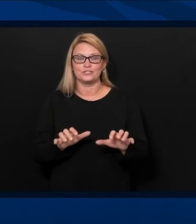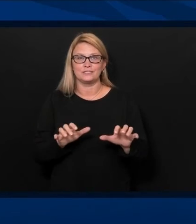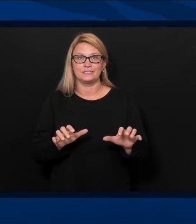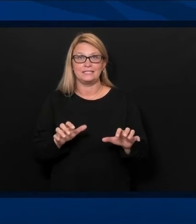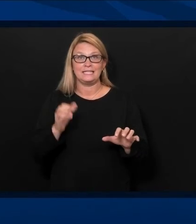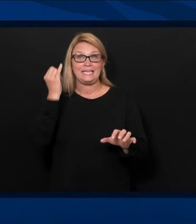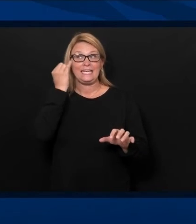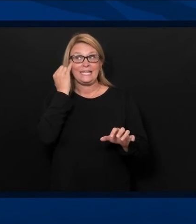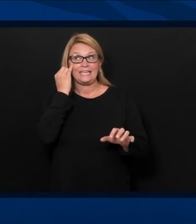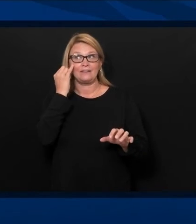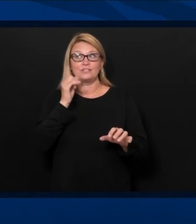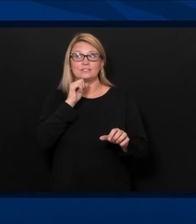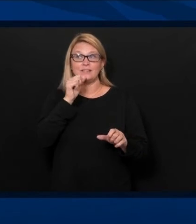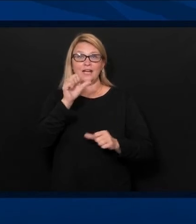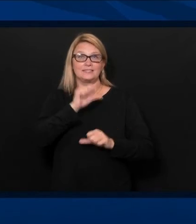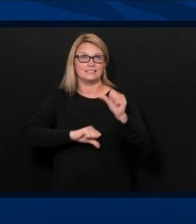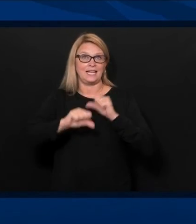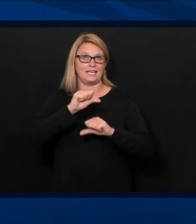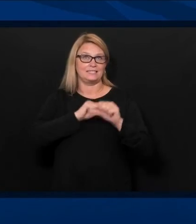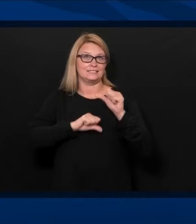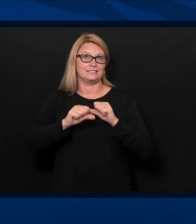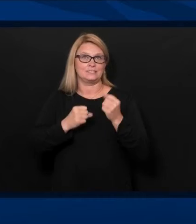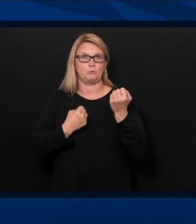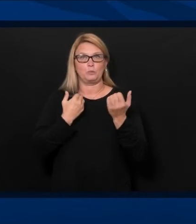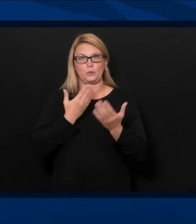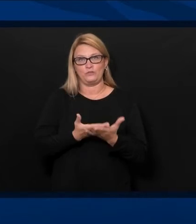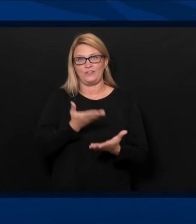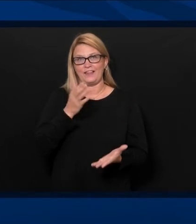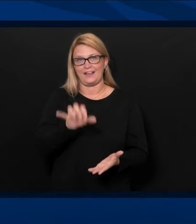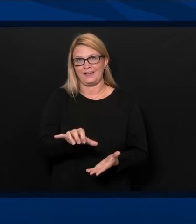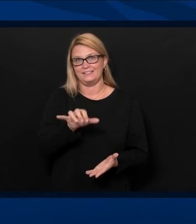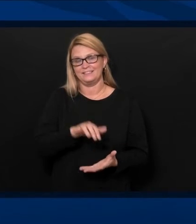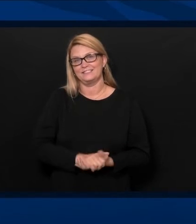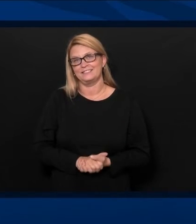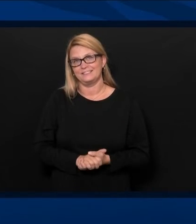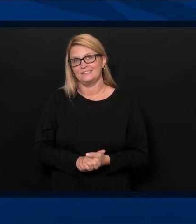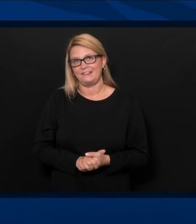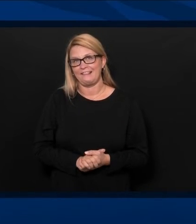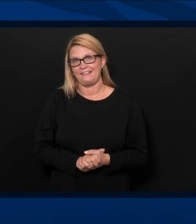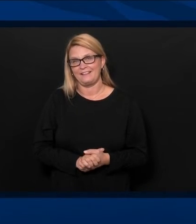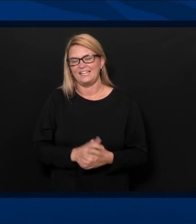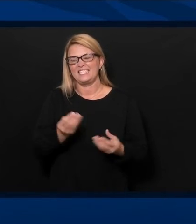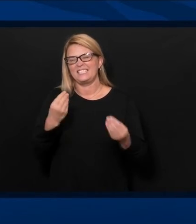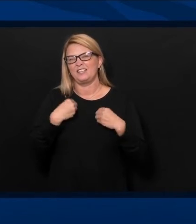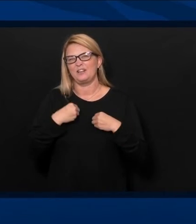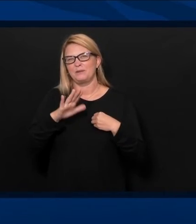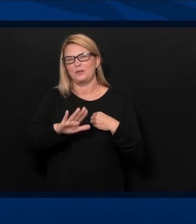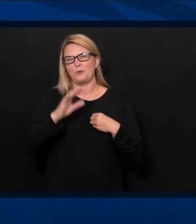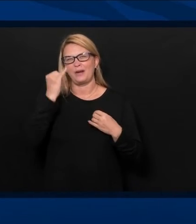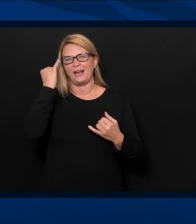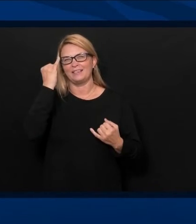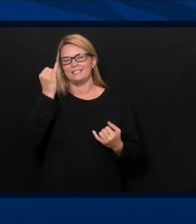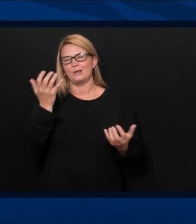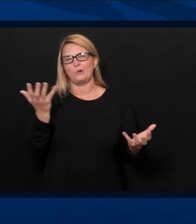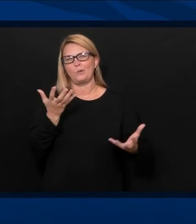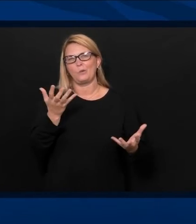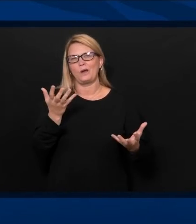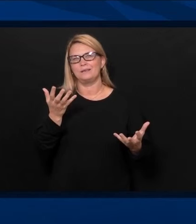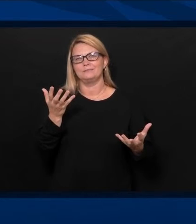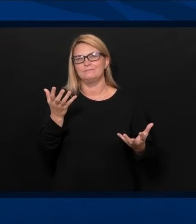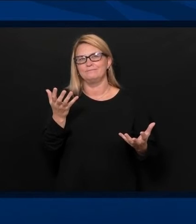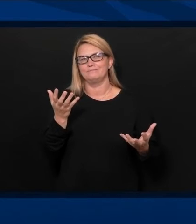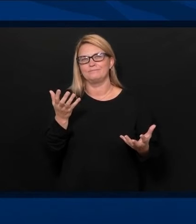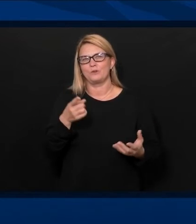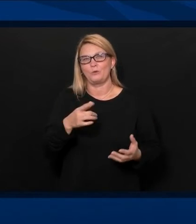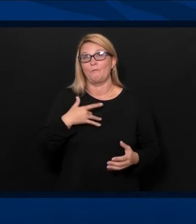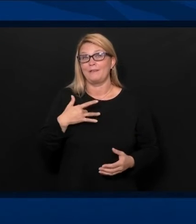not be scientific basis for that? Can you touch on that for me and give me your take on how much do you think that might be driving the bus?